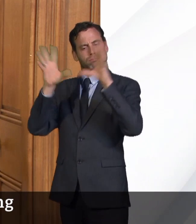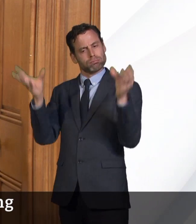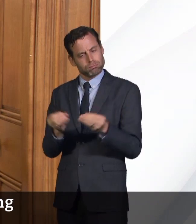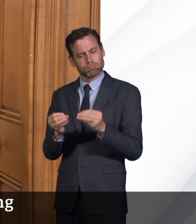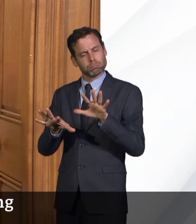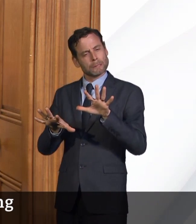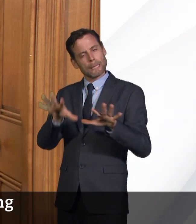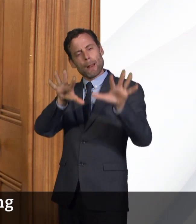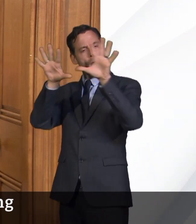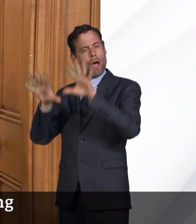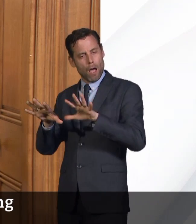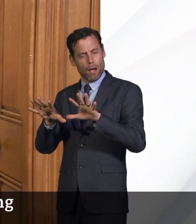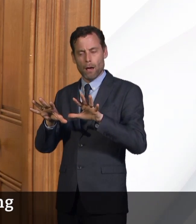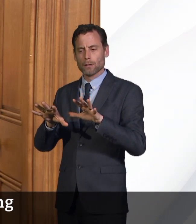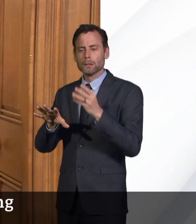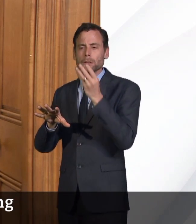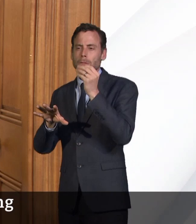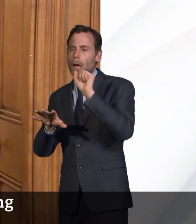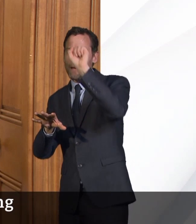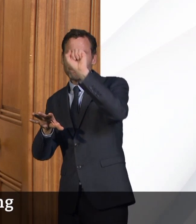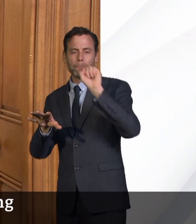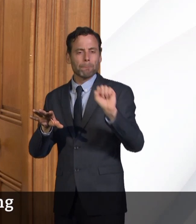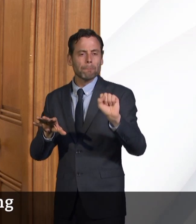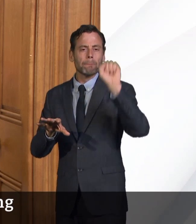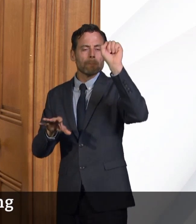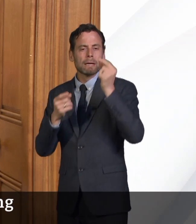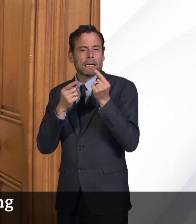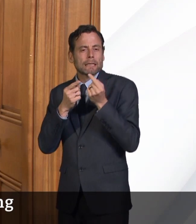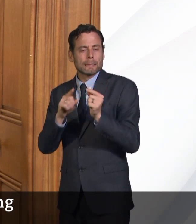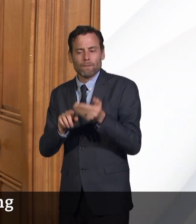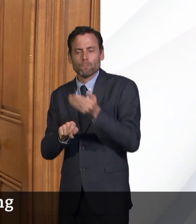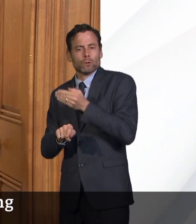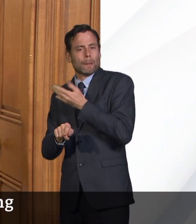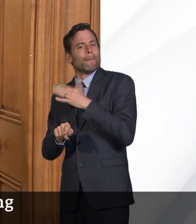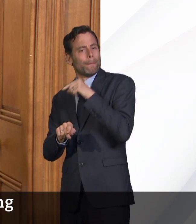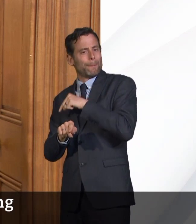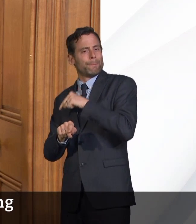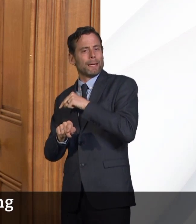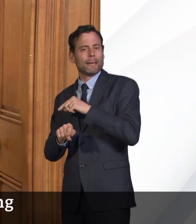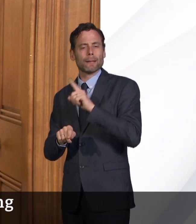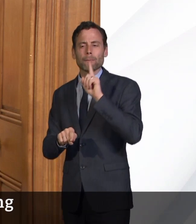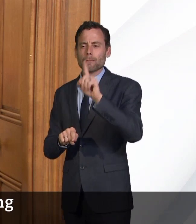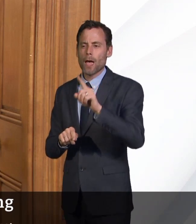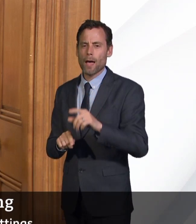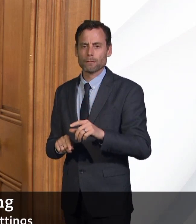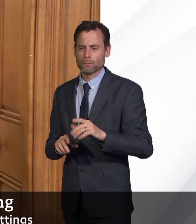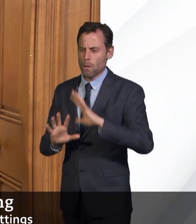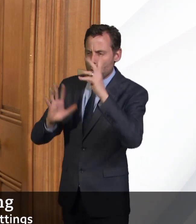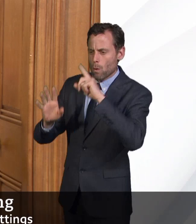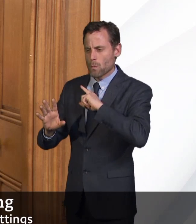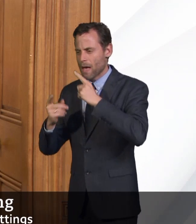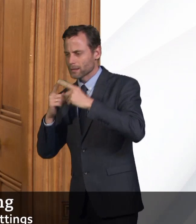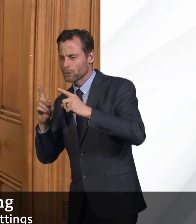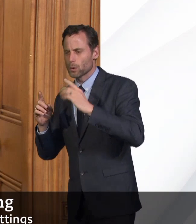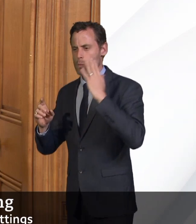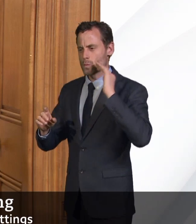step, even though there have been some slight differences. I don't think we need to get too worked up about timings